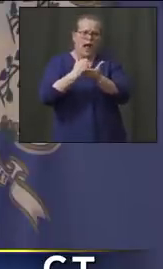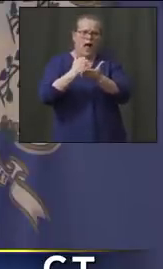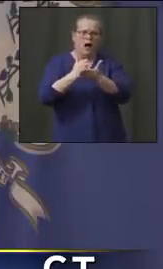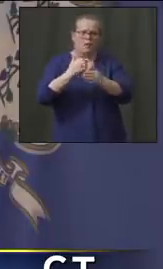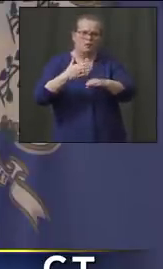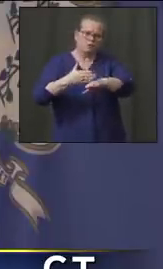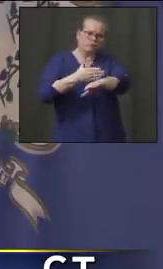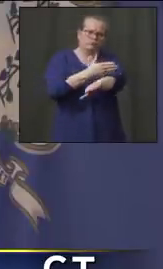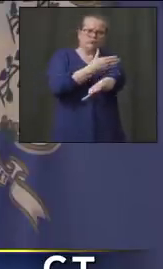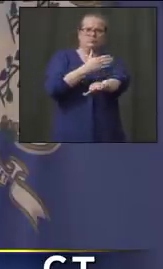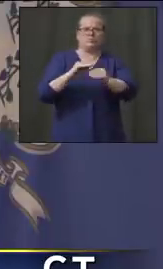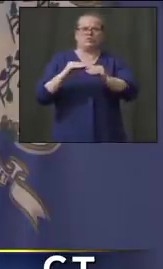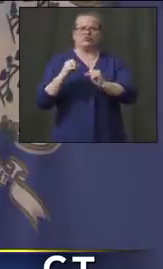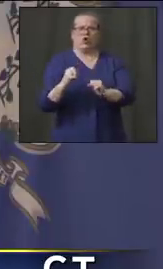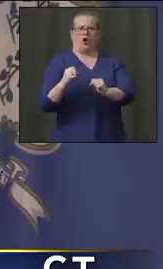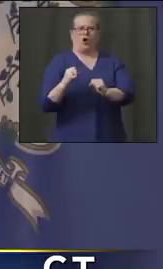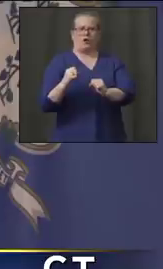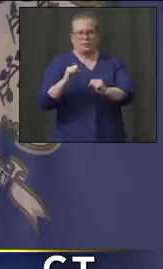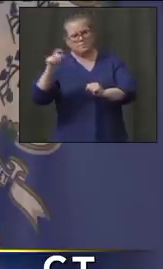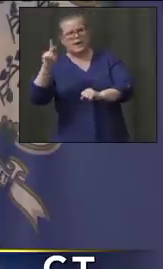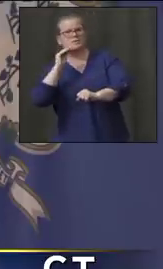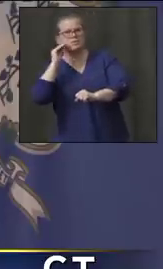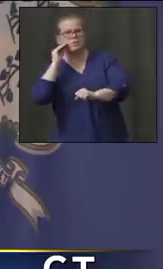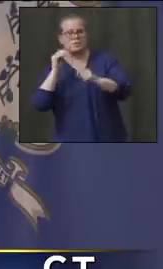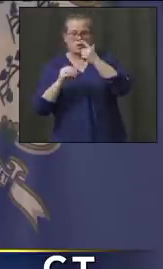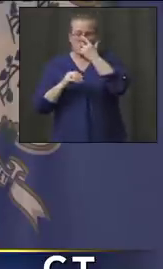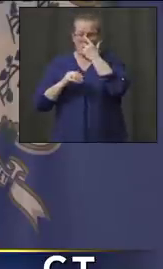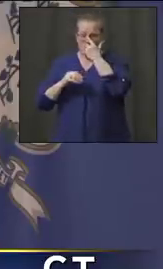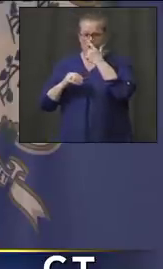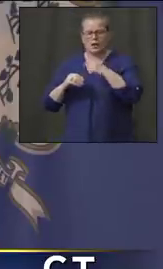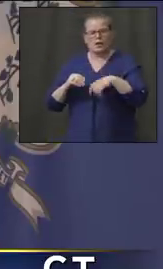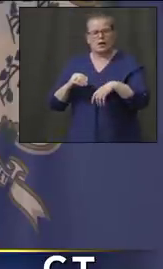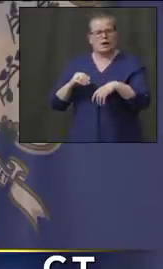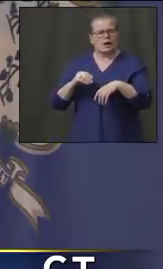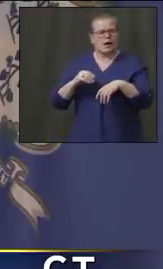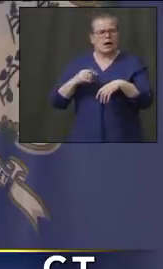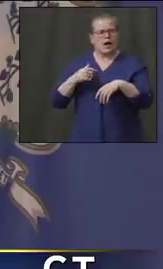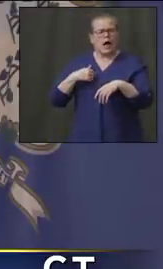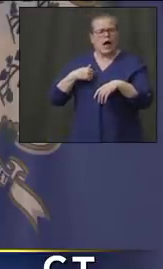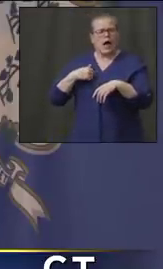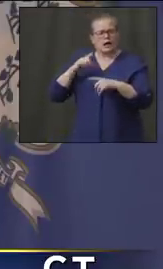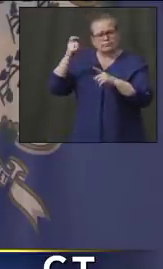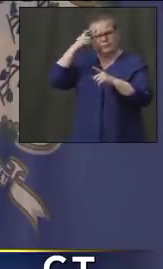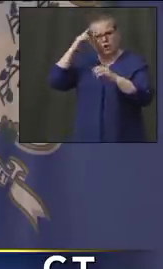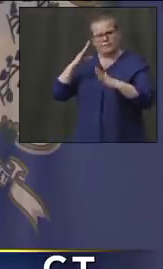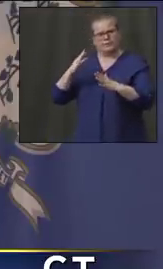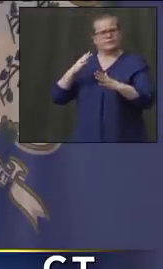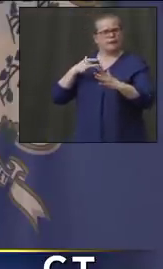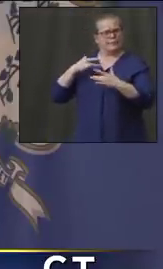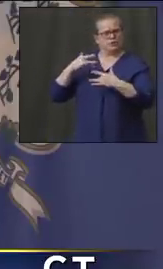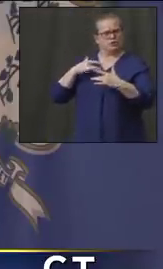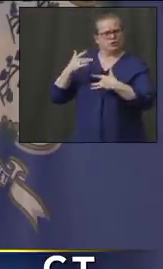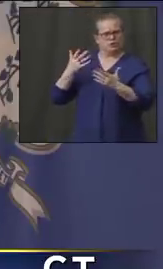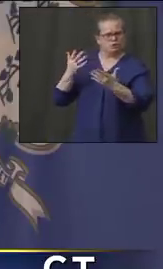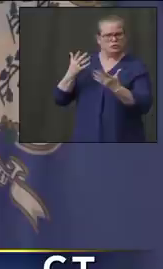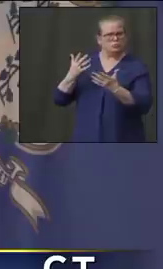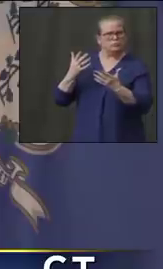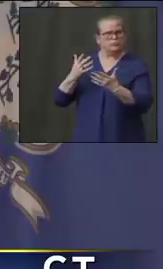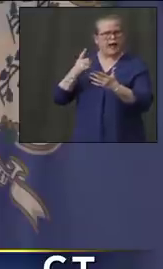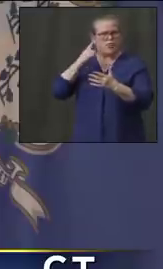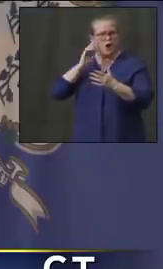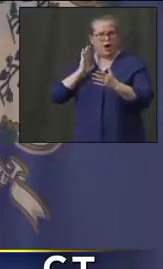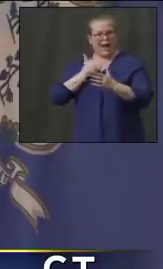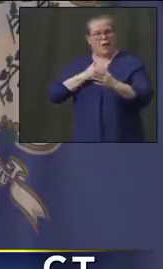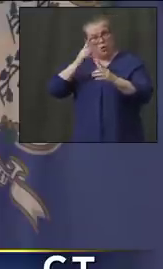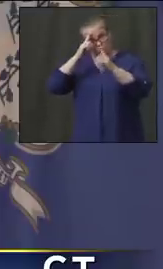the whole purpose was to get people out of the acute care and get them in the intermediate care, and we had created a strategy for that.